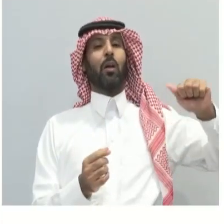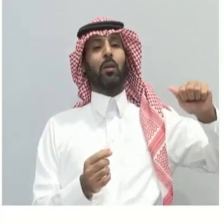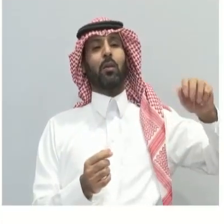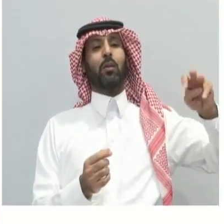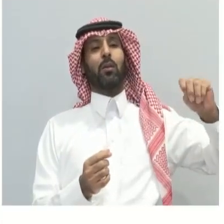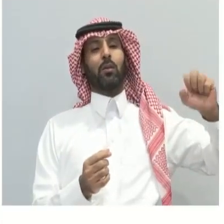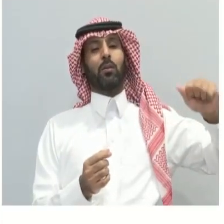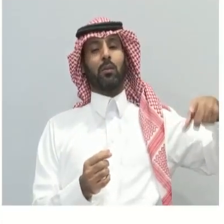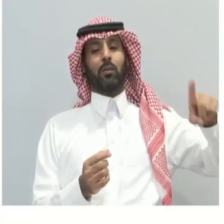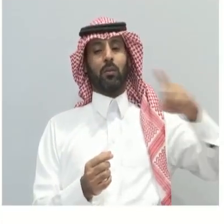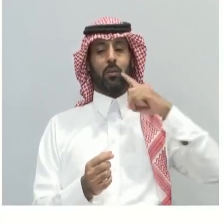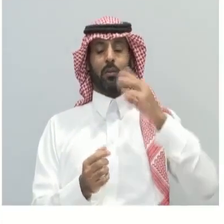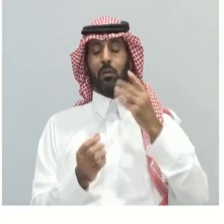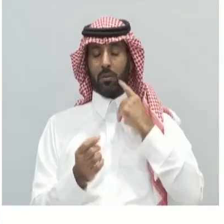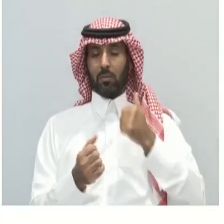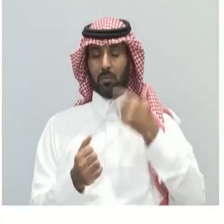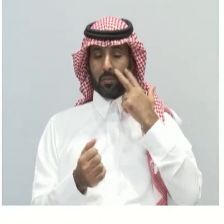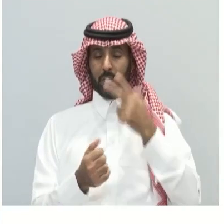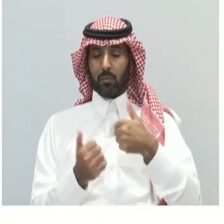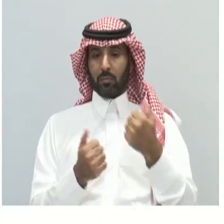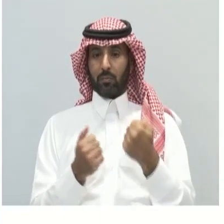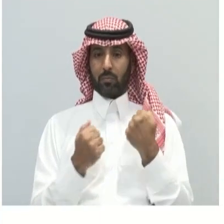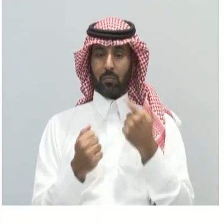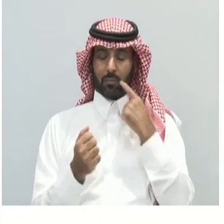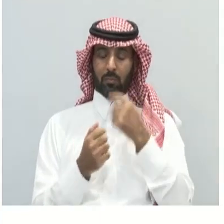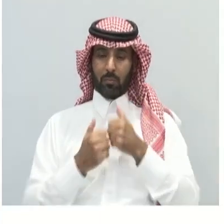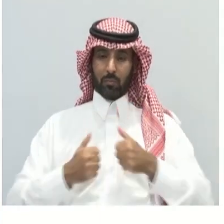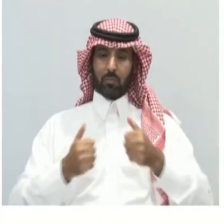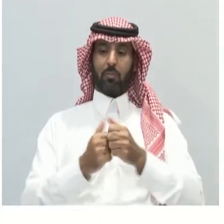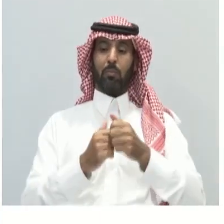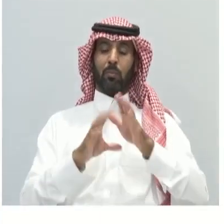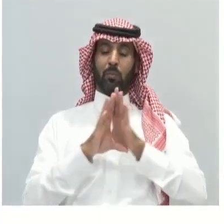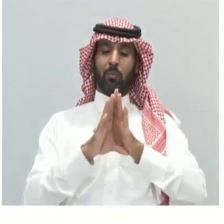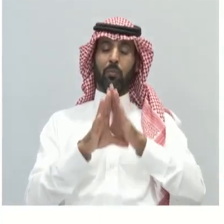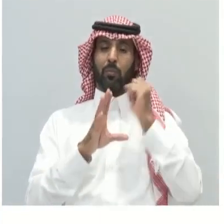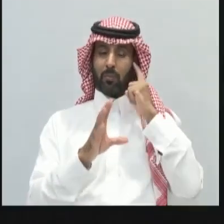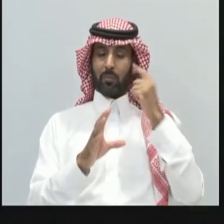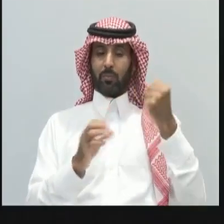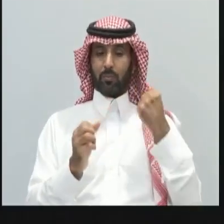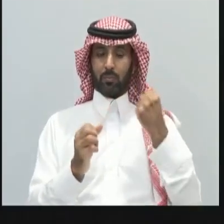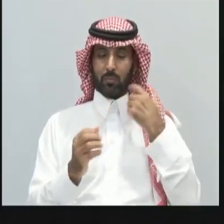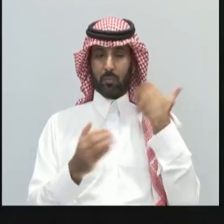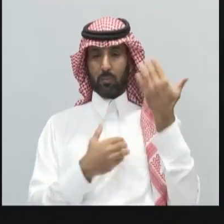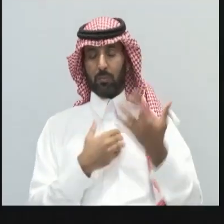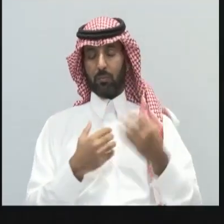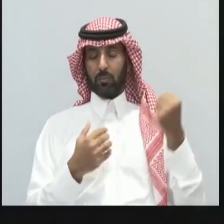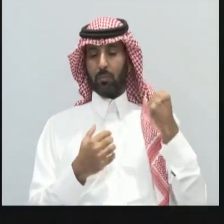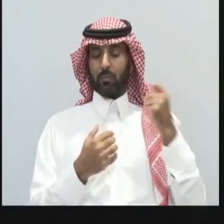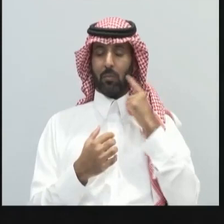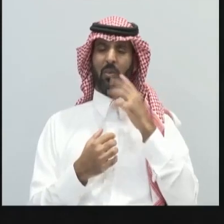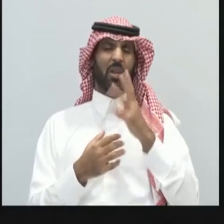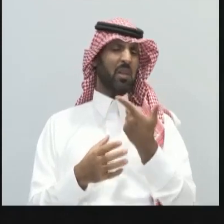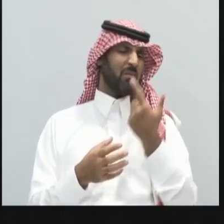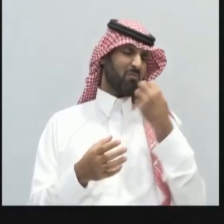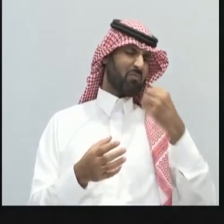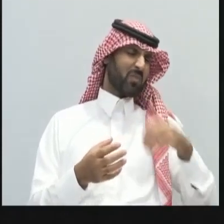the positives are a fantastic trainer, his family, and his mental and physical shape. And the negative